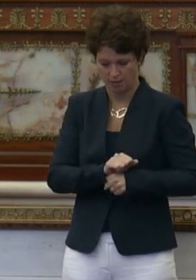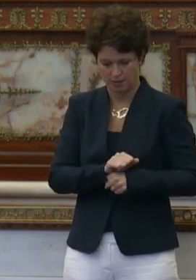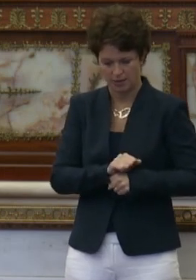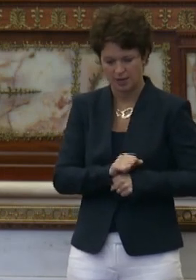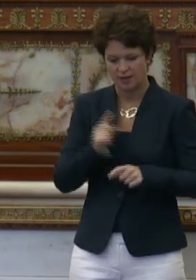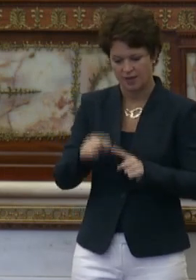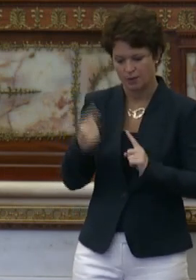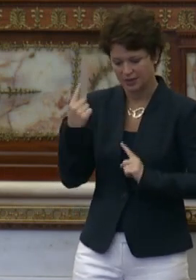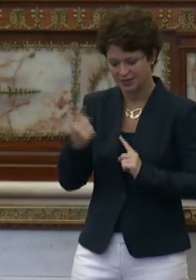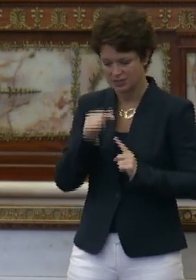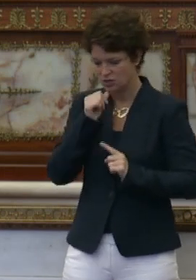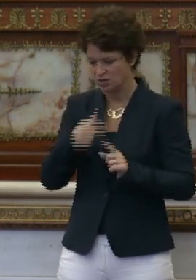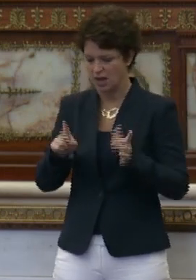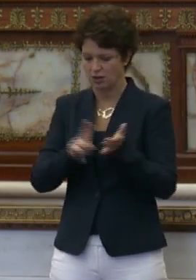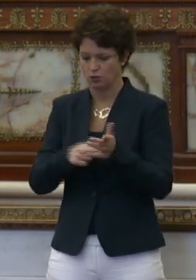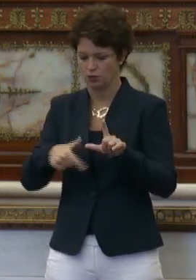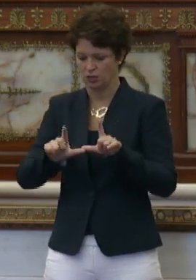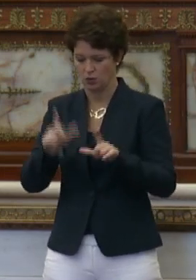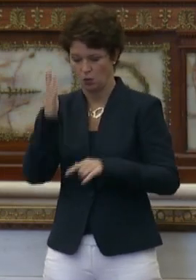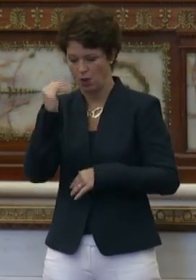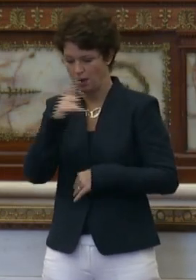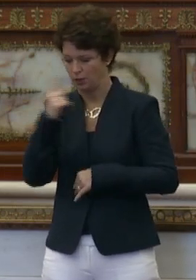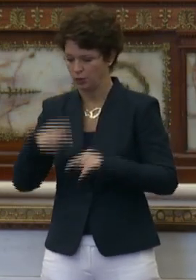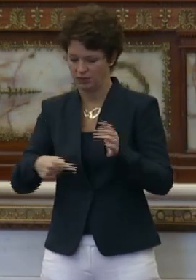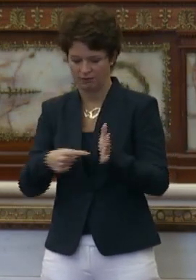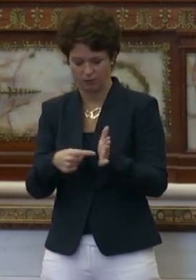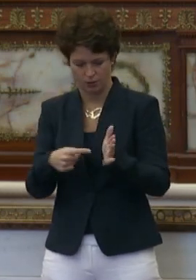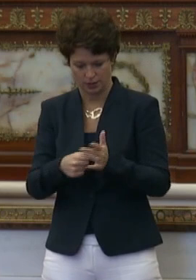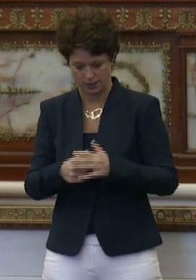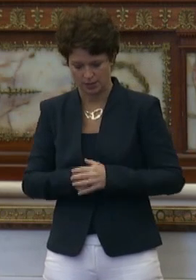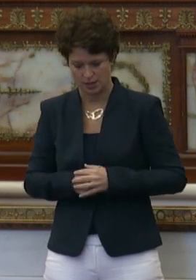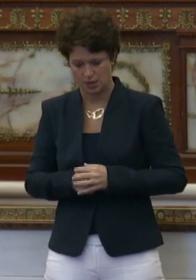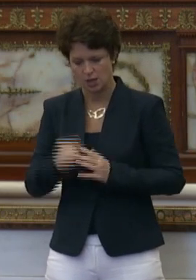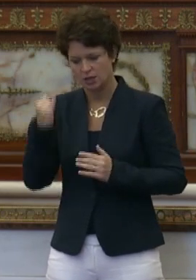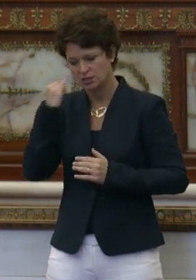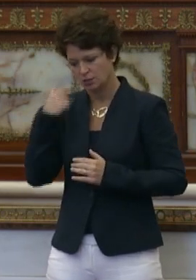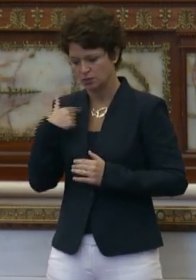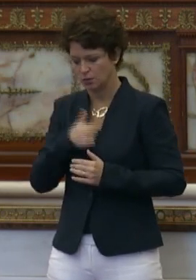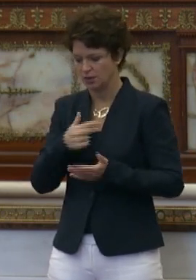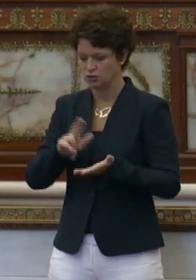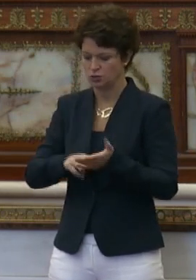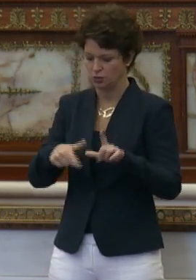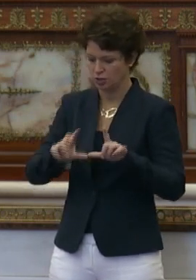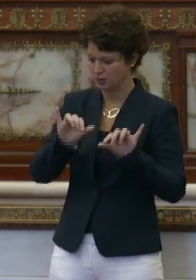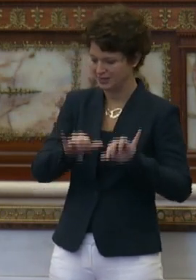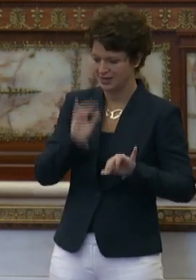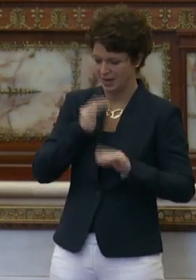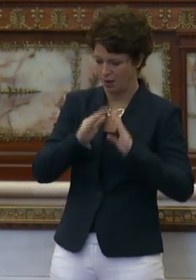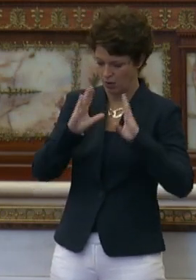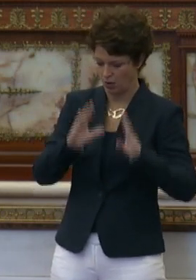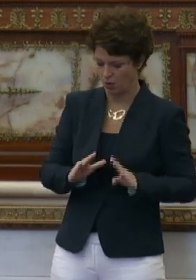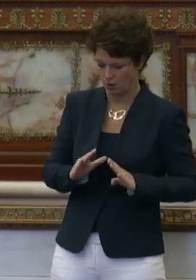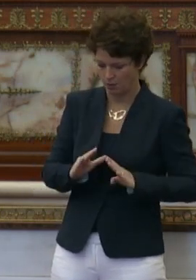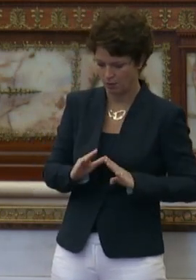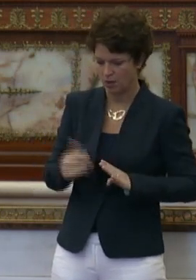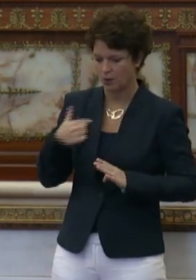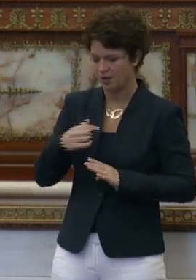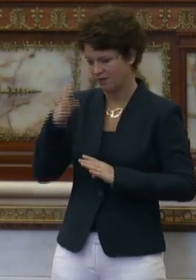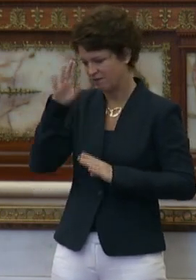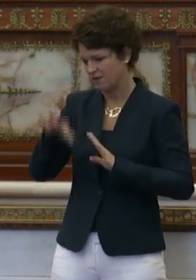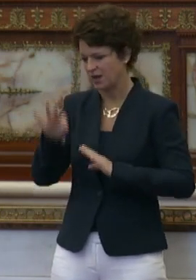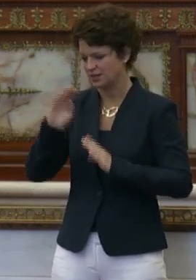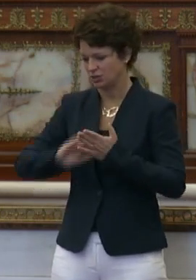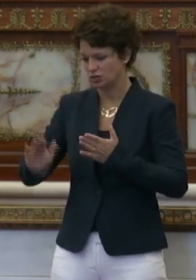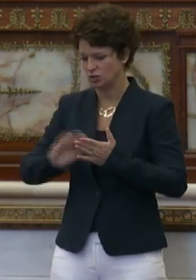to consider not renewing our lease because we couldn't afford it. And what if we wanted to renew and stay in our home? They could have found some excuse or raised the